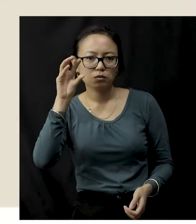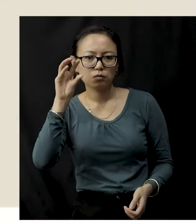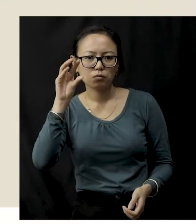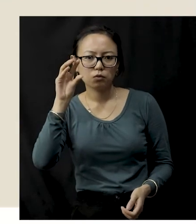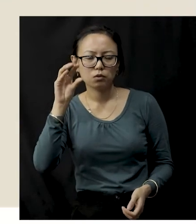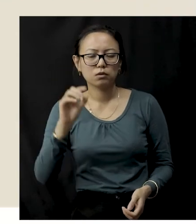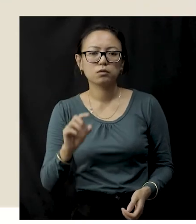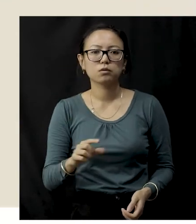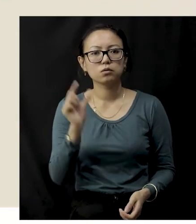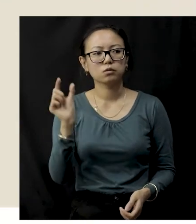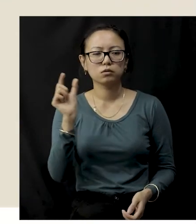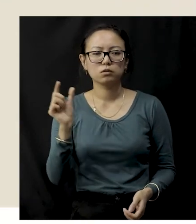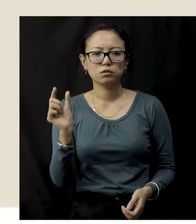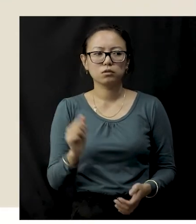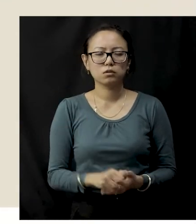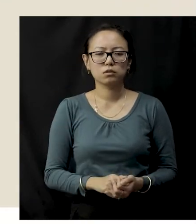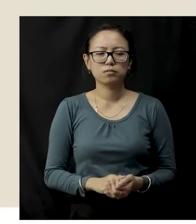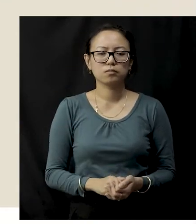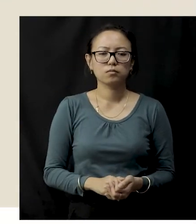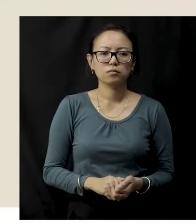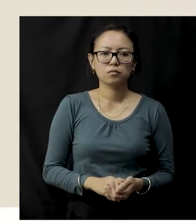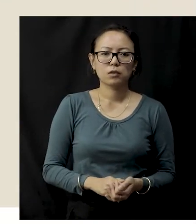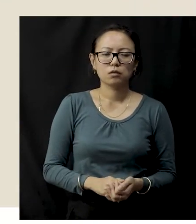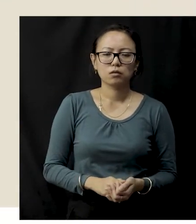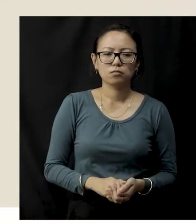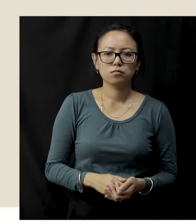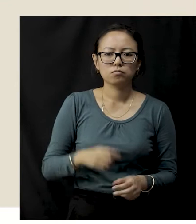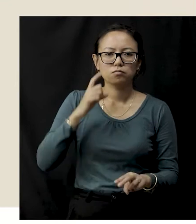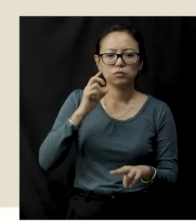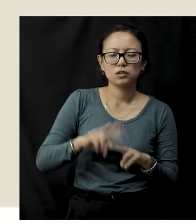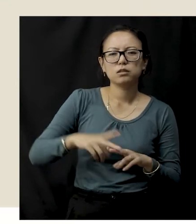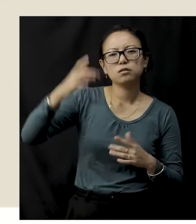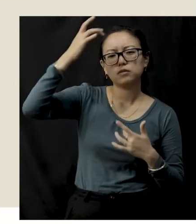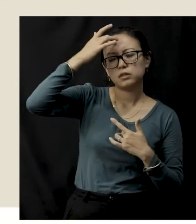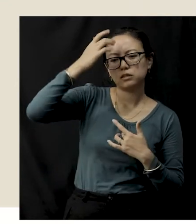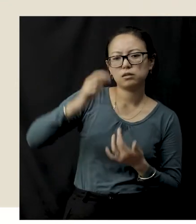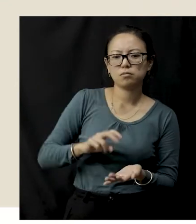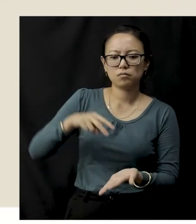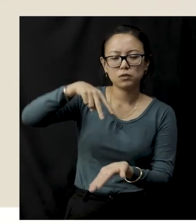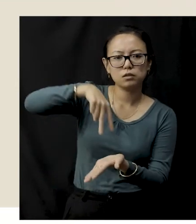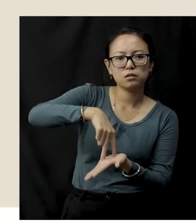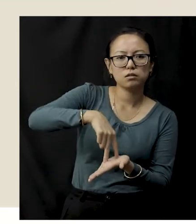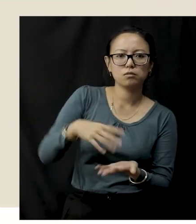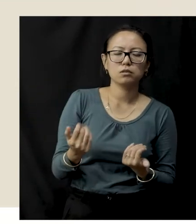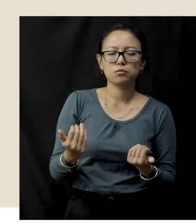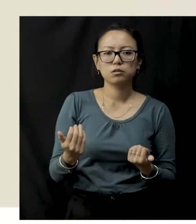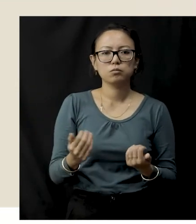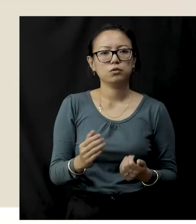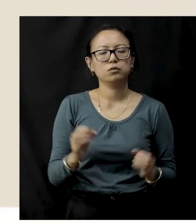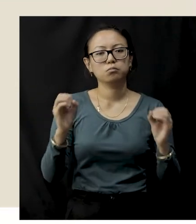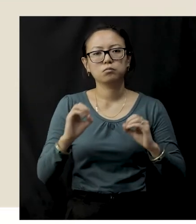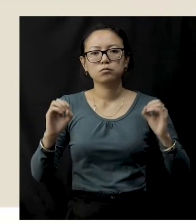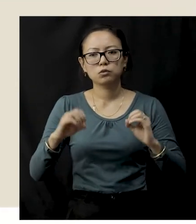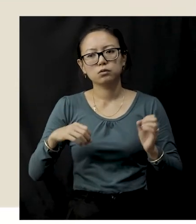because when we are holding a person, a very sick person, it becomes difficult for the patient also, right? But when we keep them on a bed,